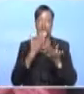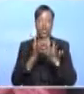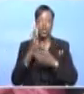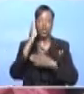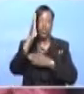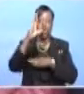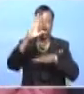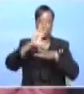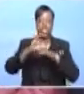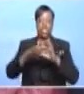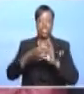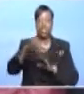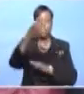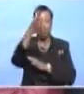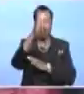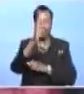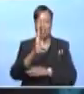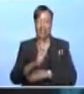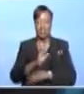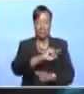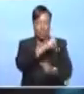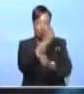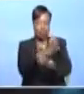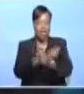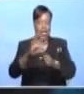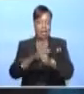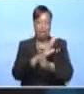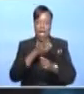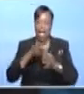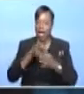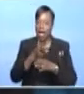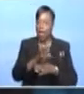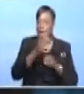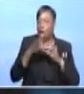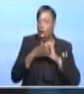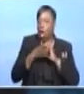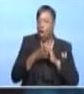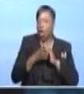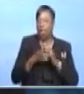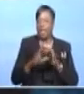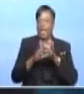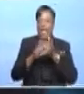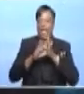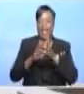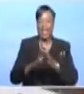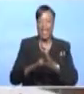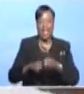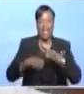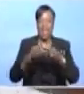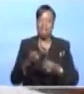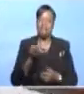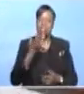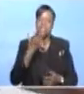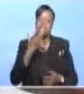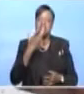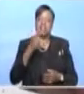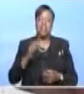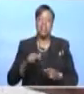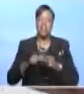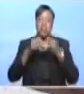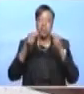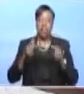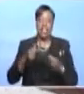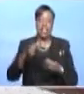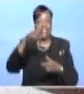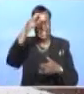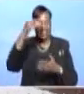God. She was strong enough to cut her own cake and presented, obviously, her favorite grandson with the first piece. The centenarian, plus